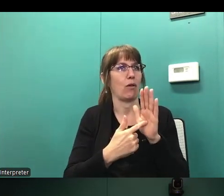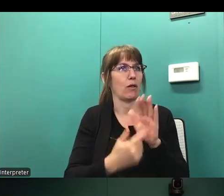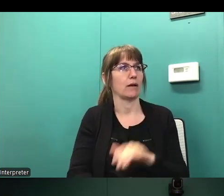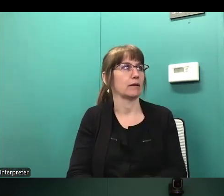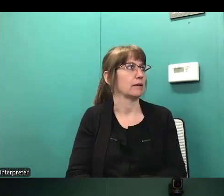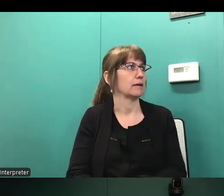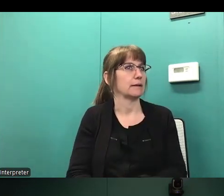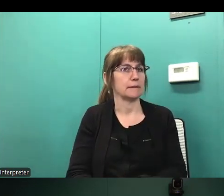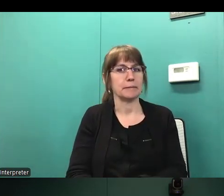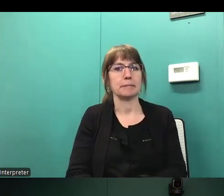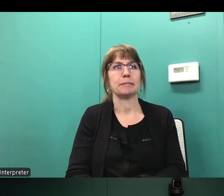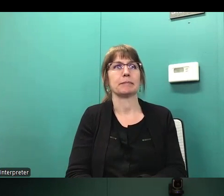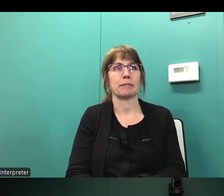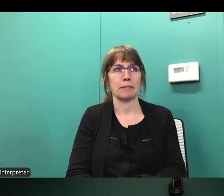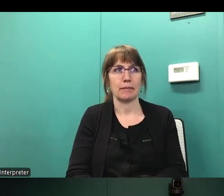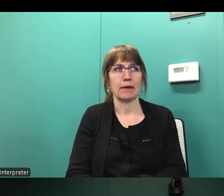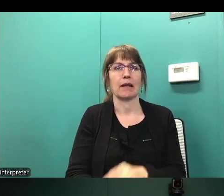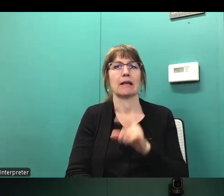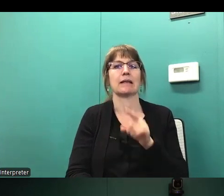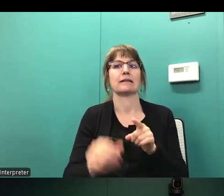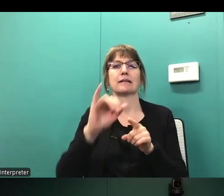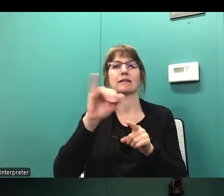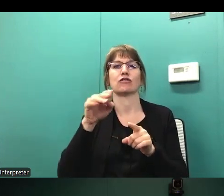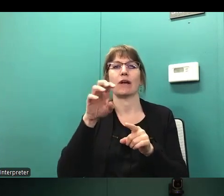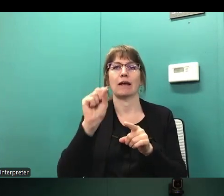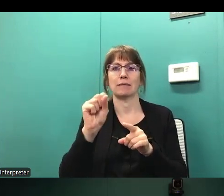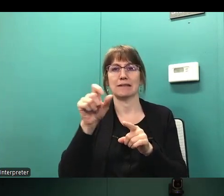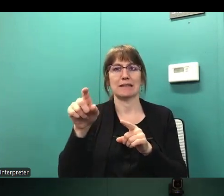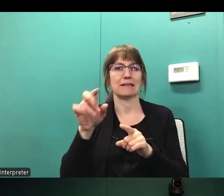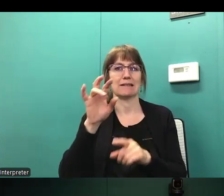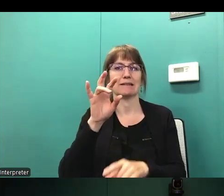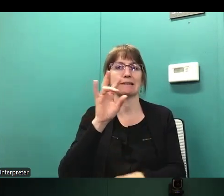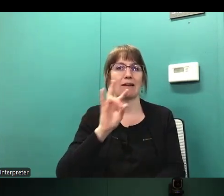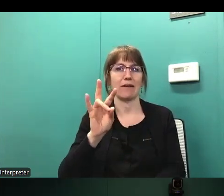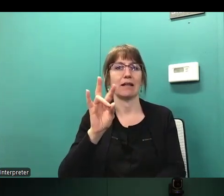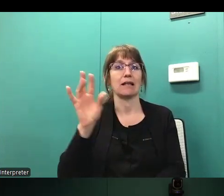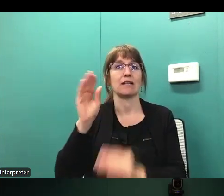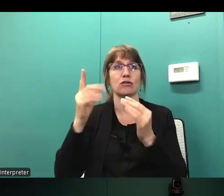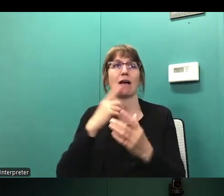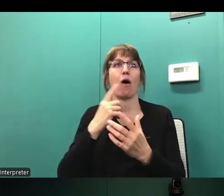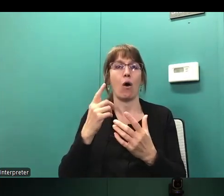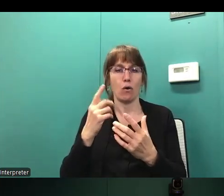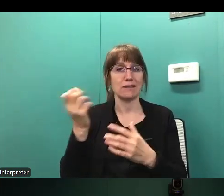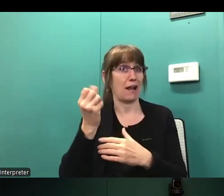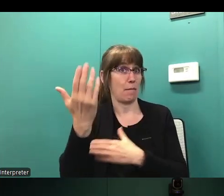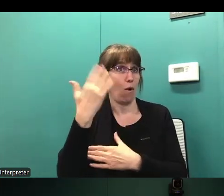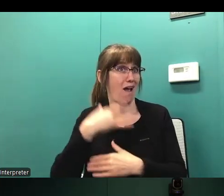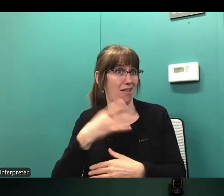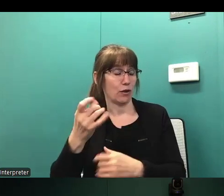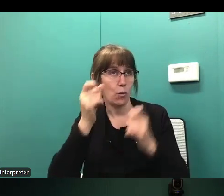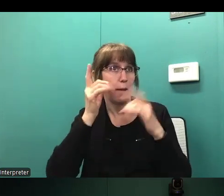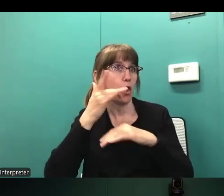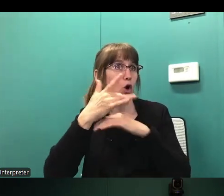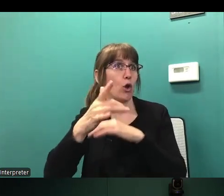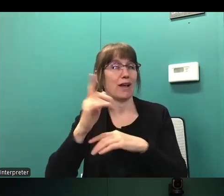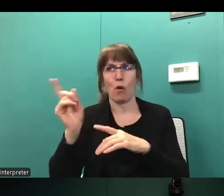the student's utterance. This is James, he's 7. And his teacher is saying, on Saturday mornings, I like to wake up early and walk my dog.